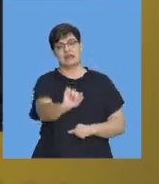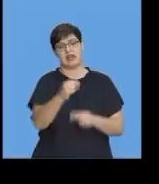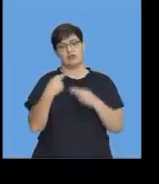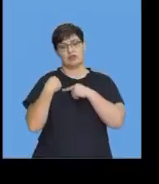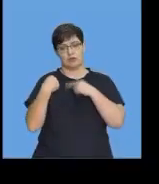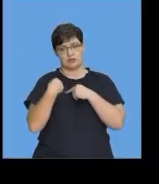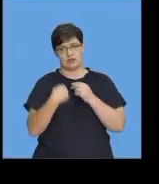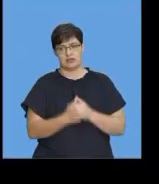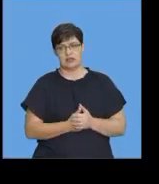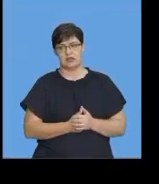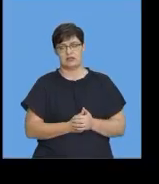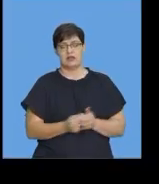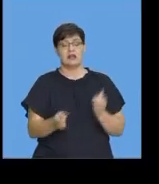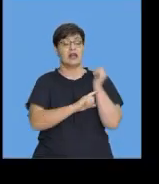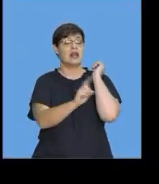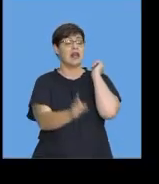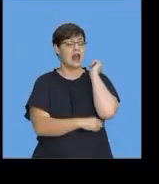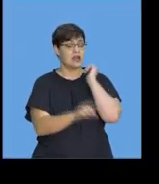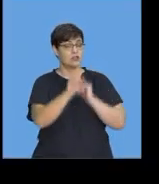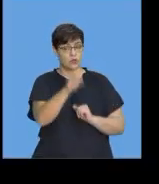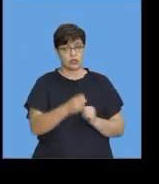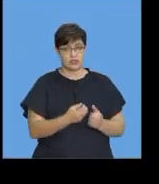And the last question we have here,